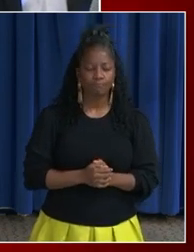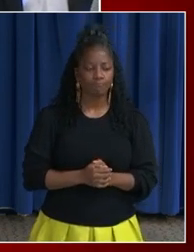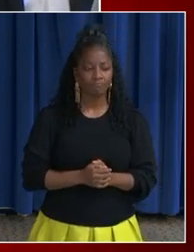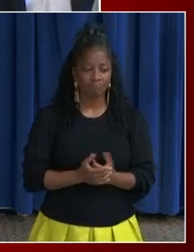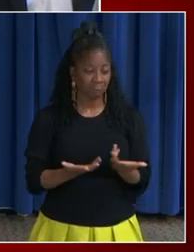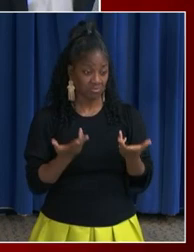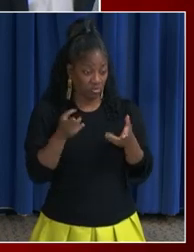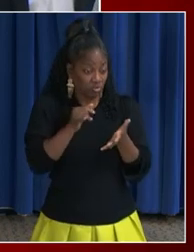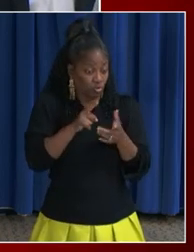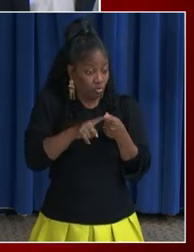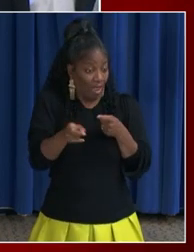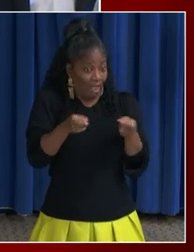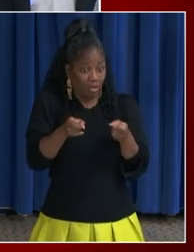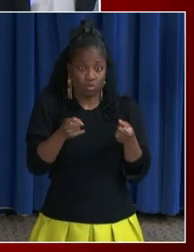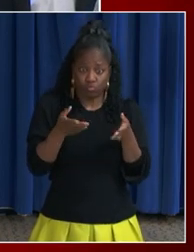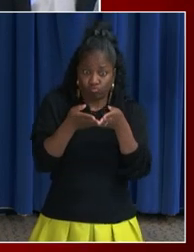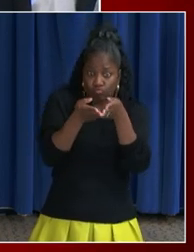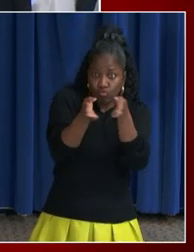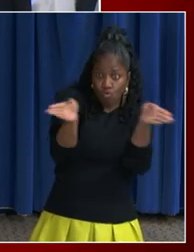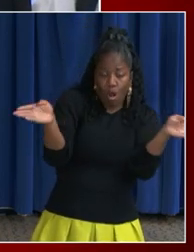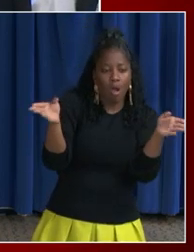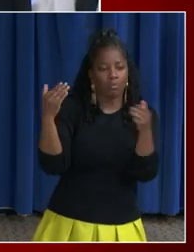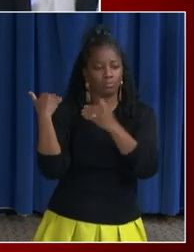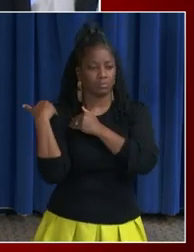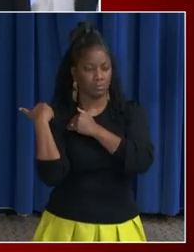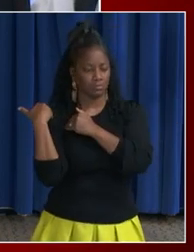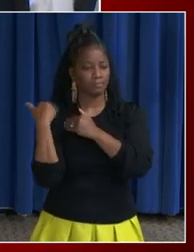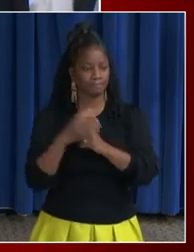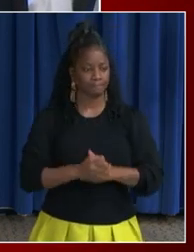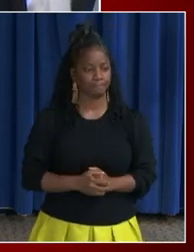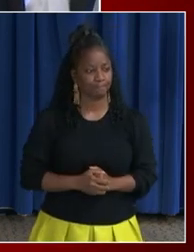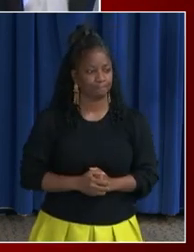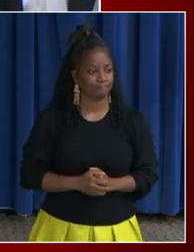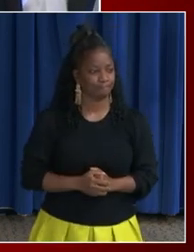to handle the broader responsibilities.